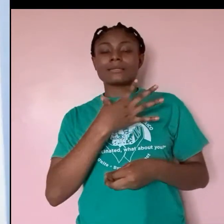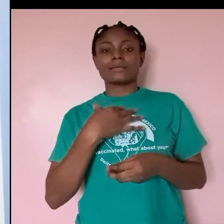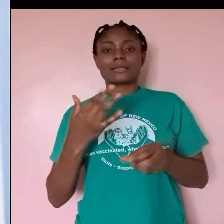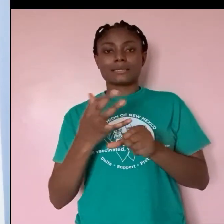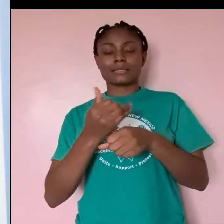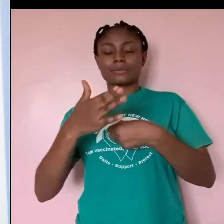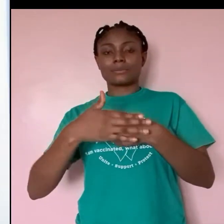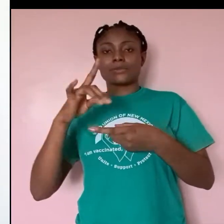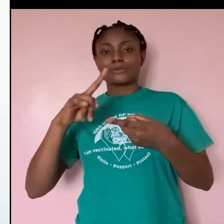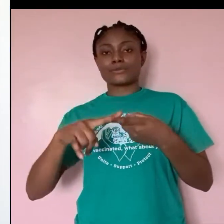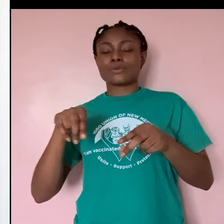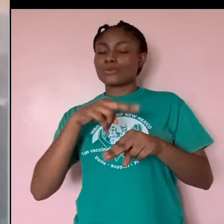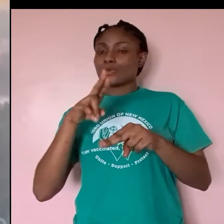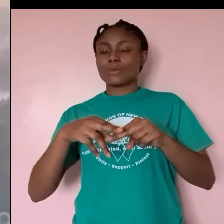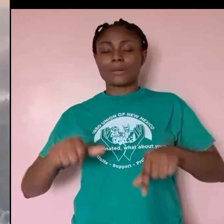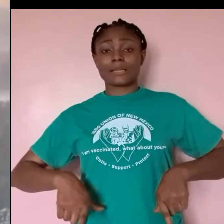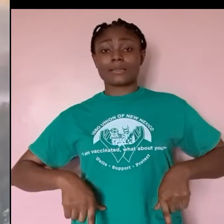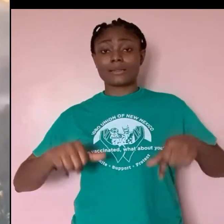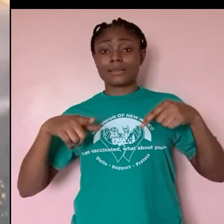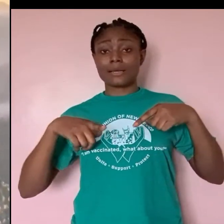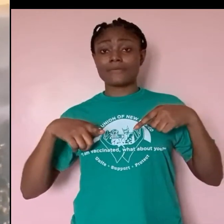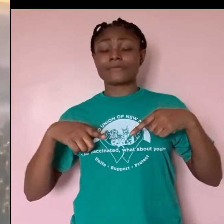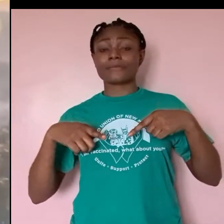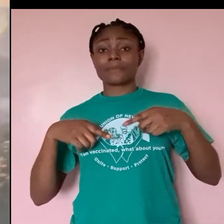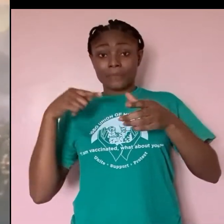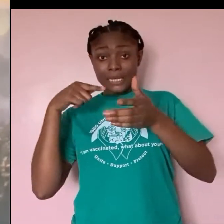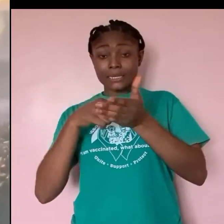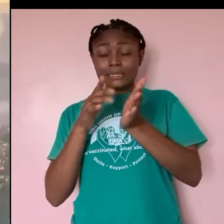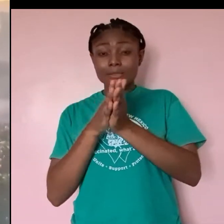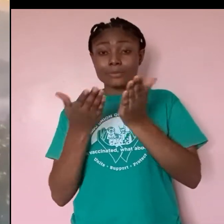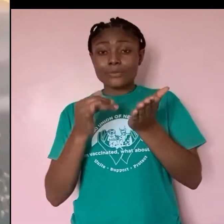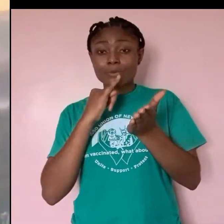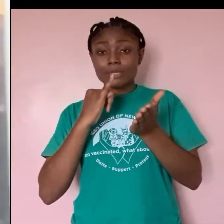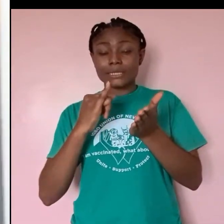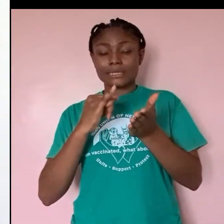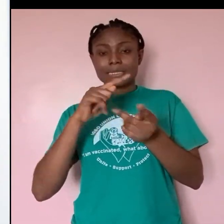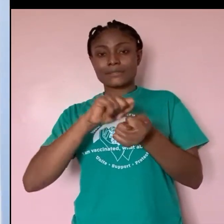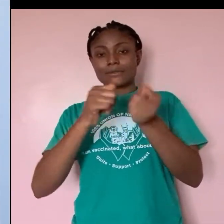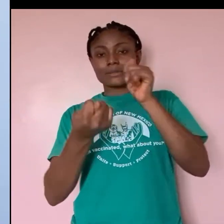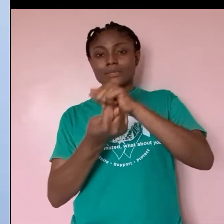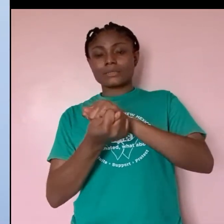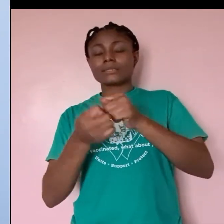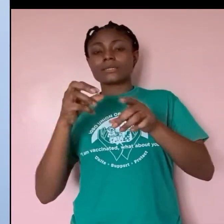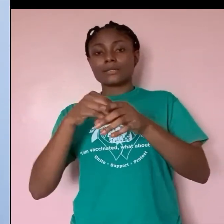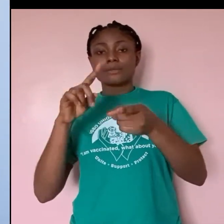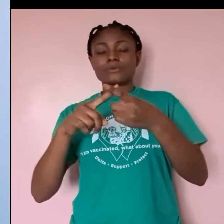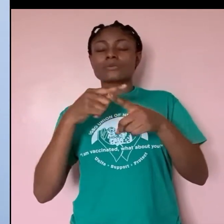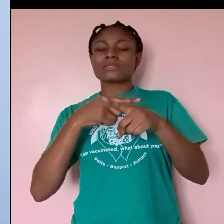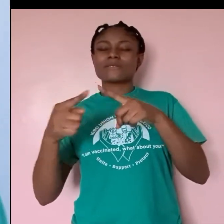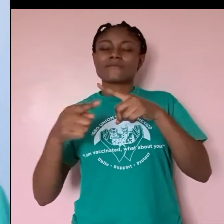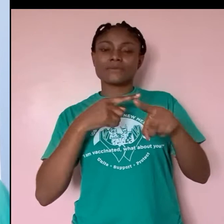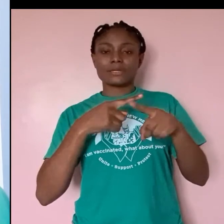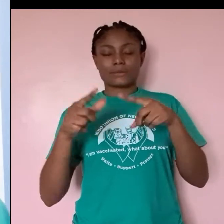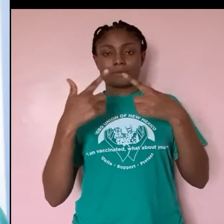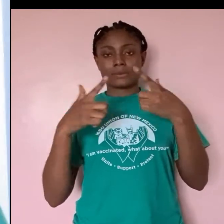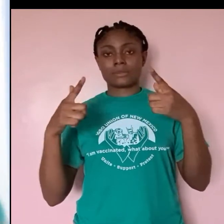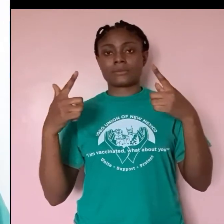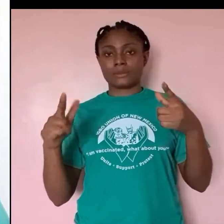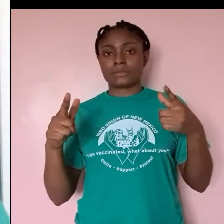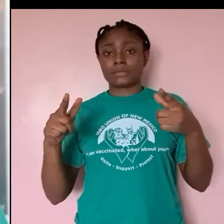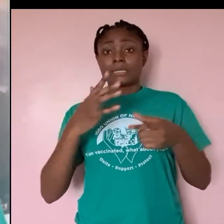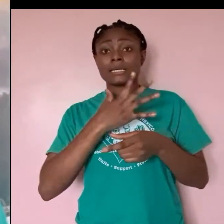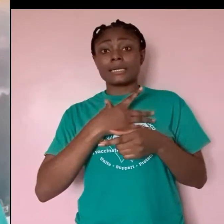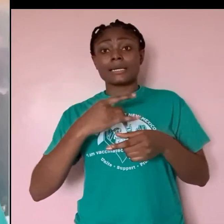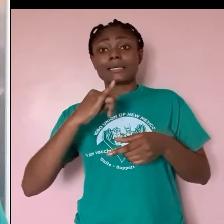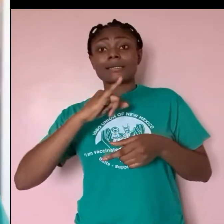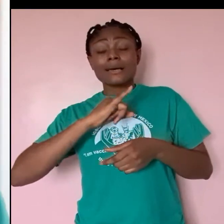to normal life. So My Hero Is You has been translated into several languages, and